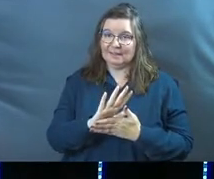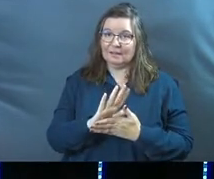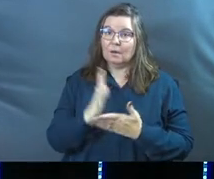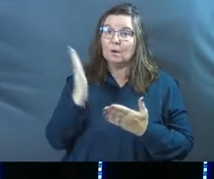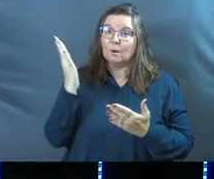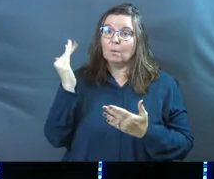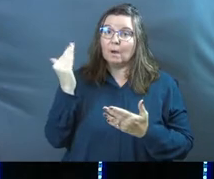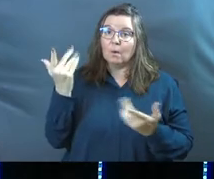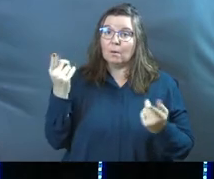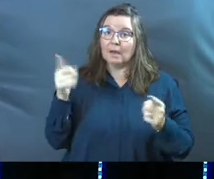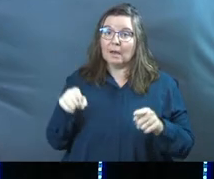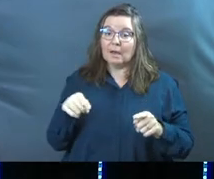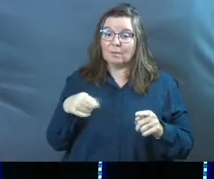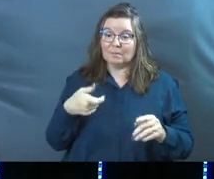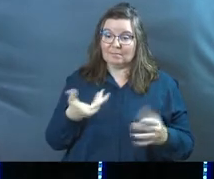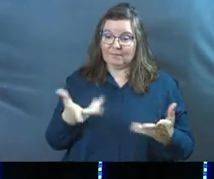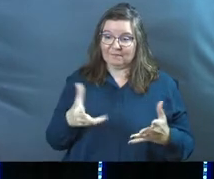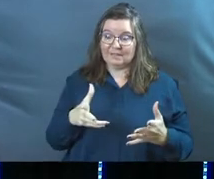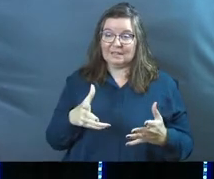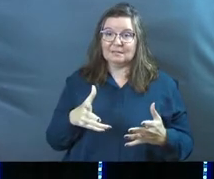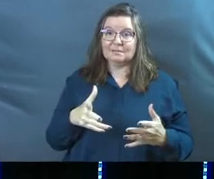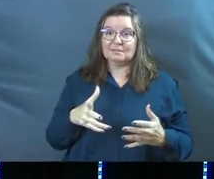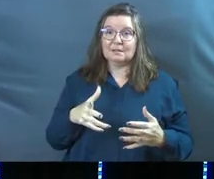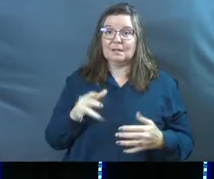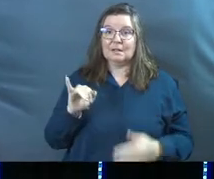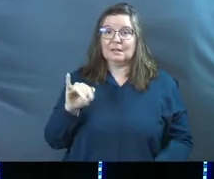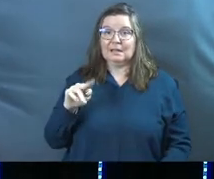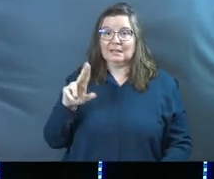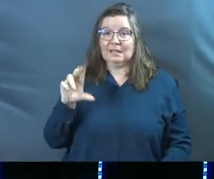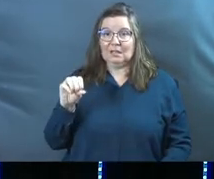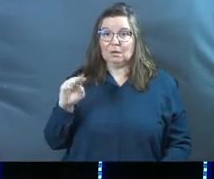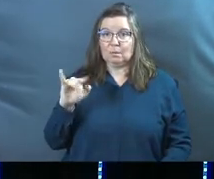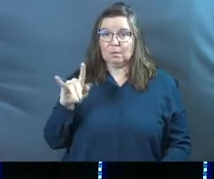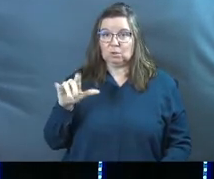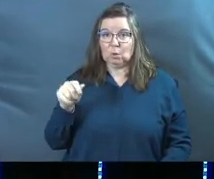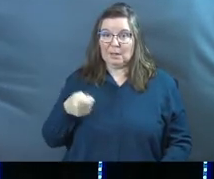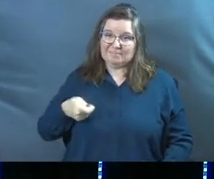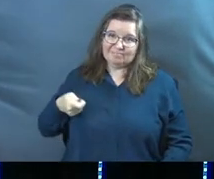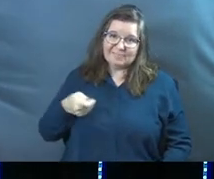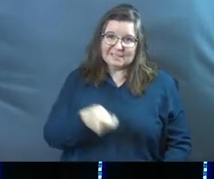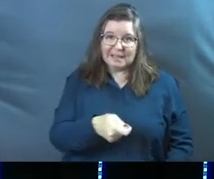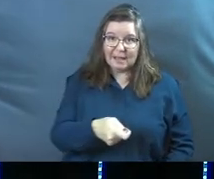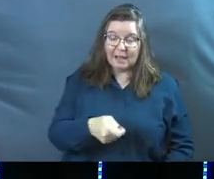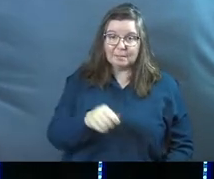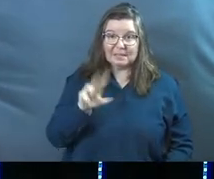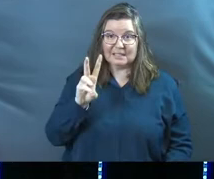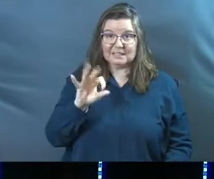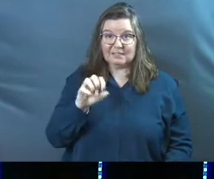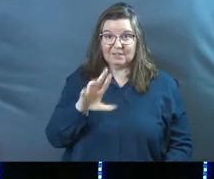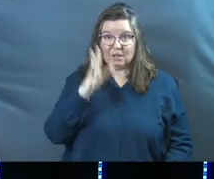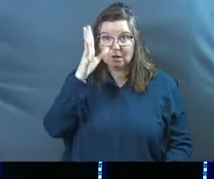Because what happens is after he stabs the six-fingered man and he gets his revenge, Inigo Montoya,